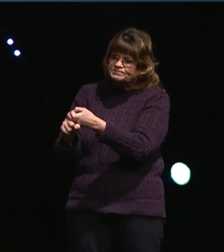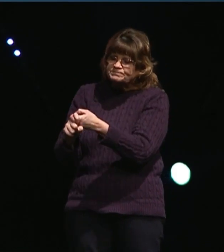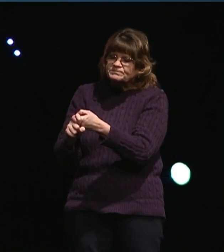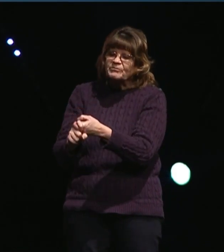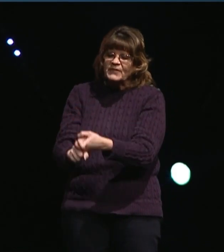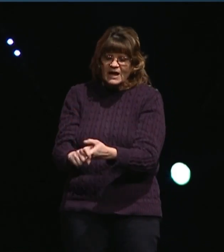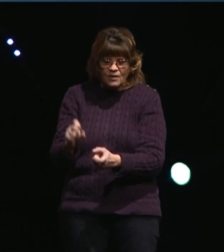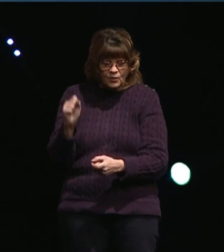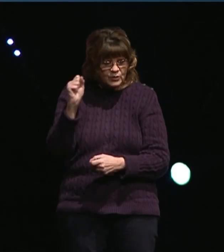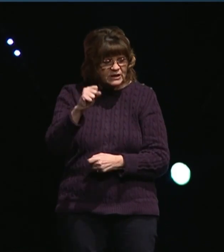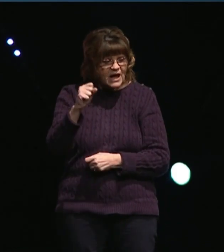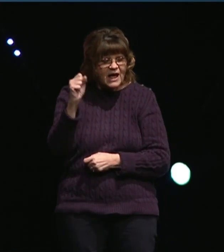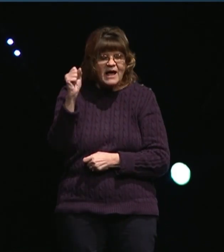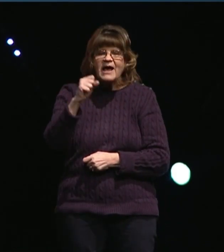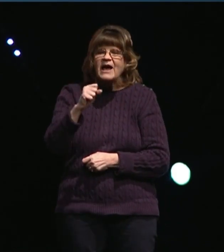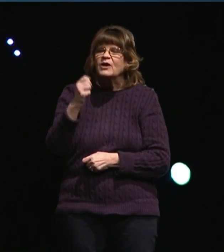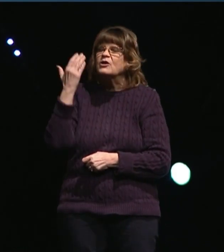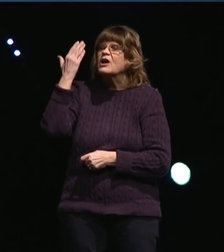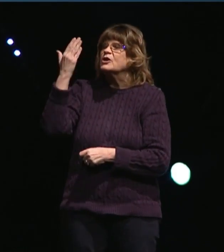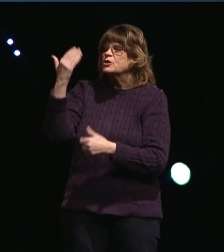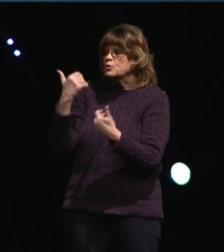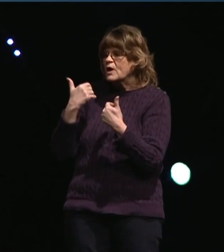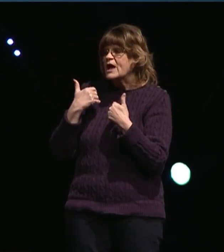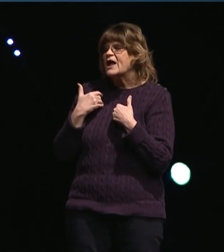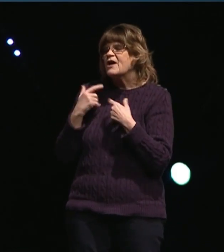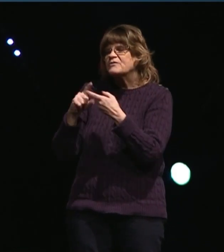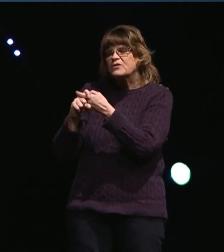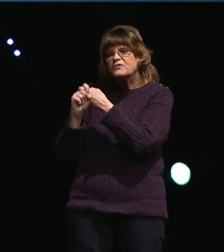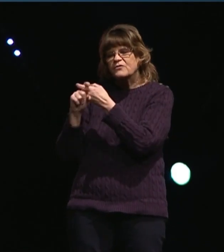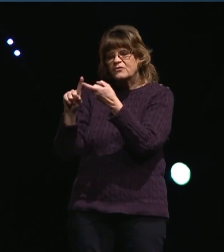friend, oh yeah, yeah. You got a